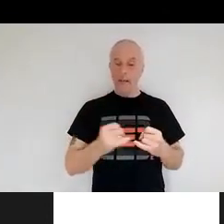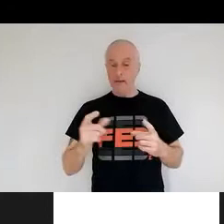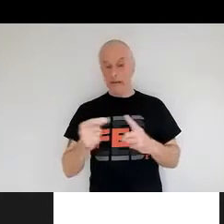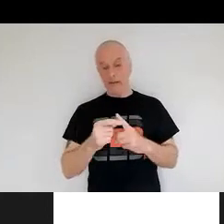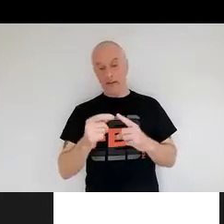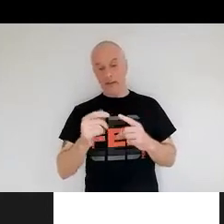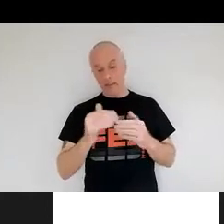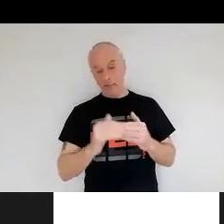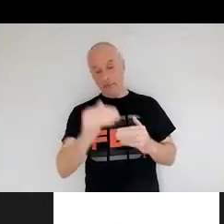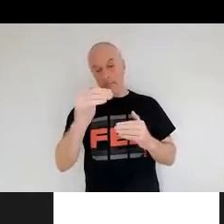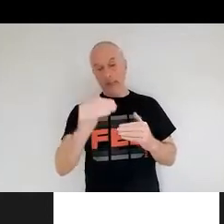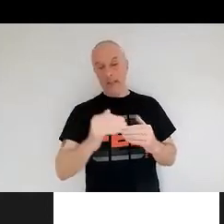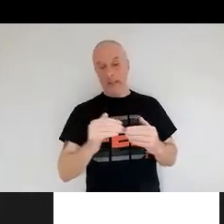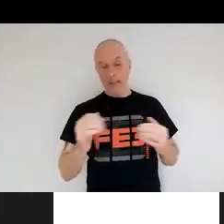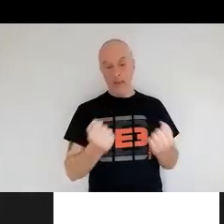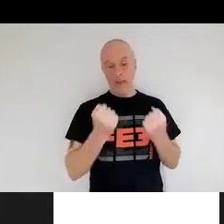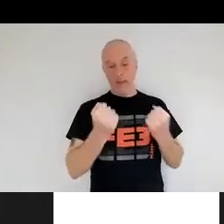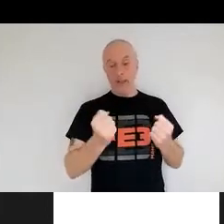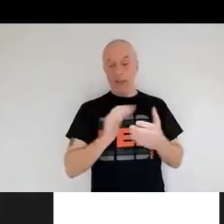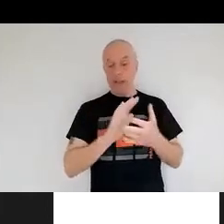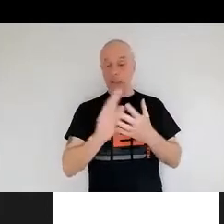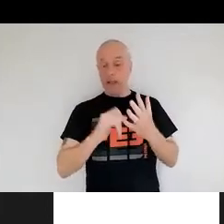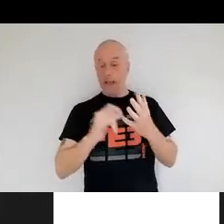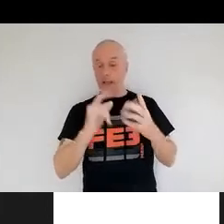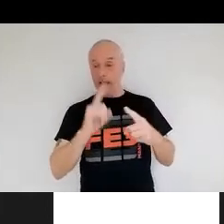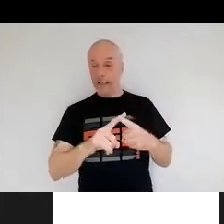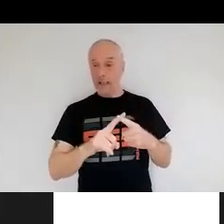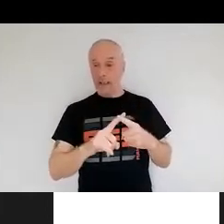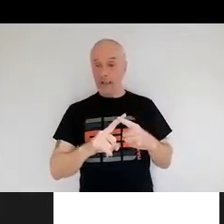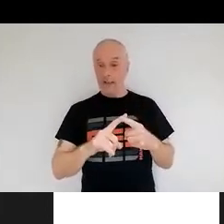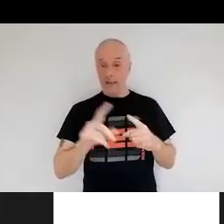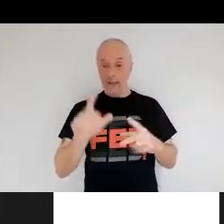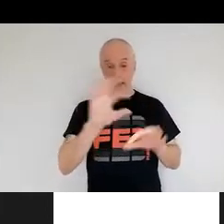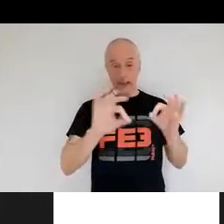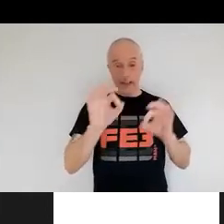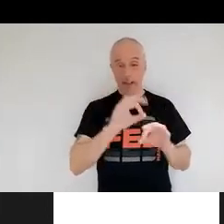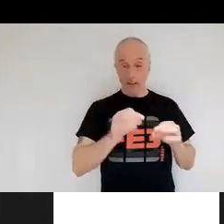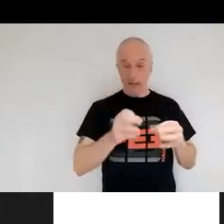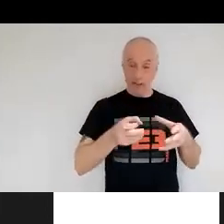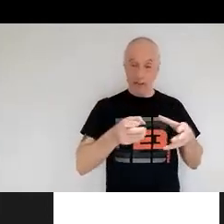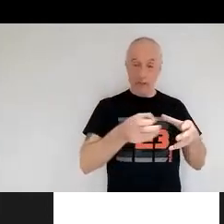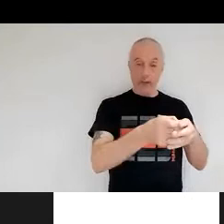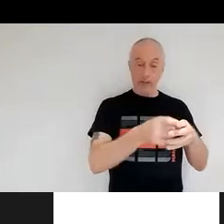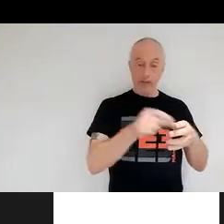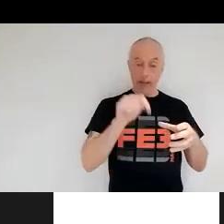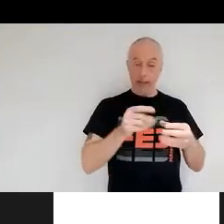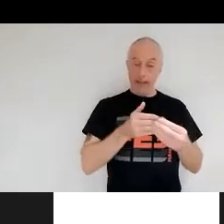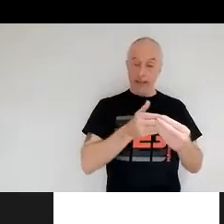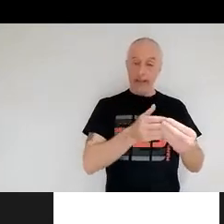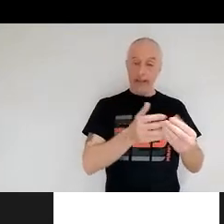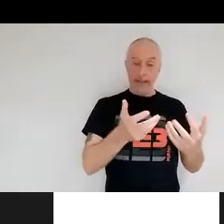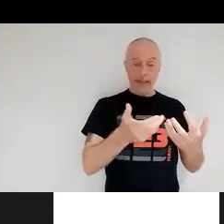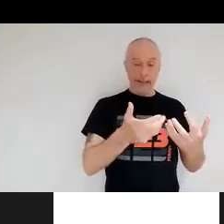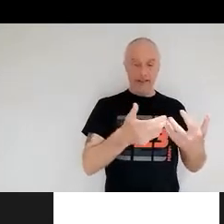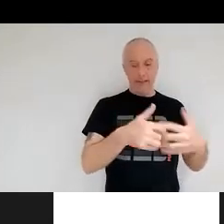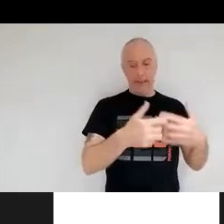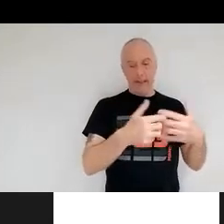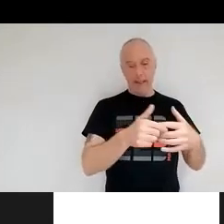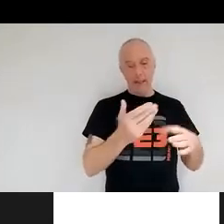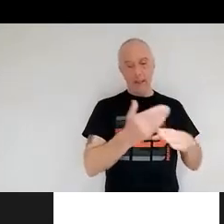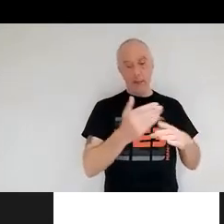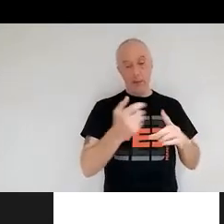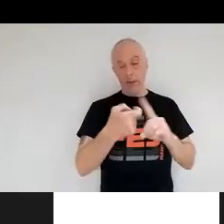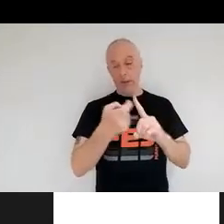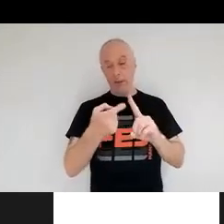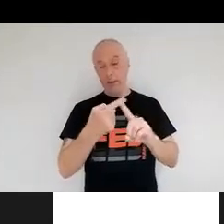management, the Health and Safety Science Division, who lead most of our technical work, Keele University, who were the